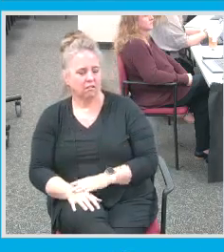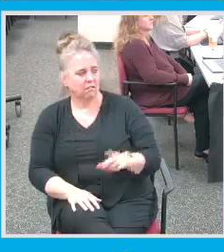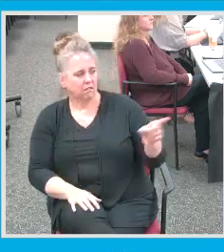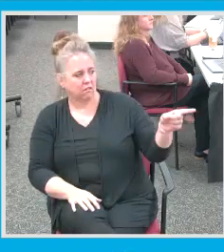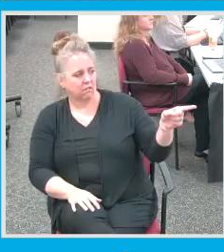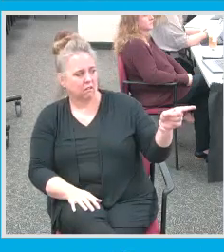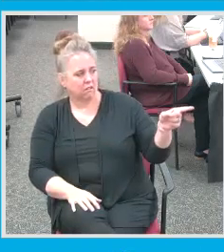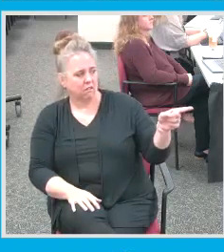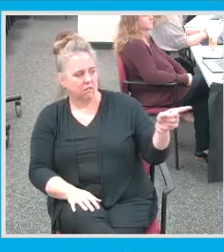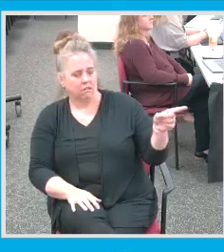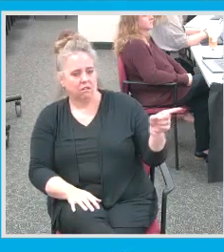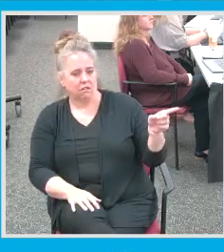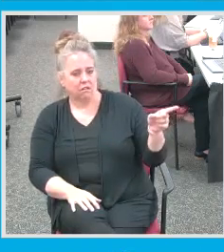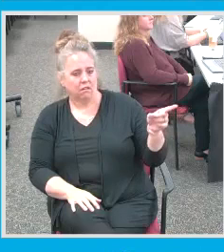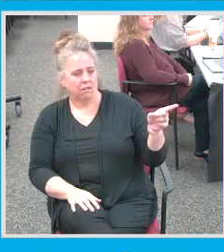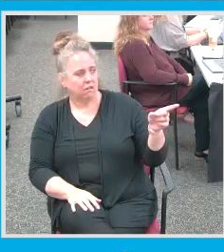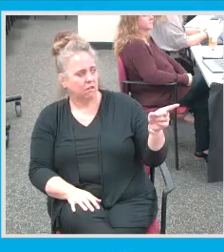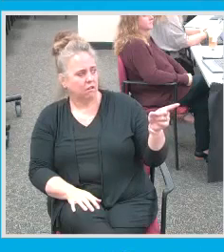Okay.